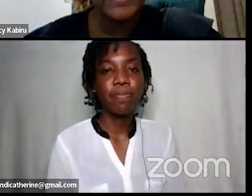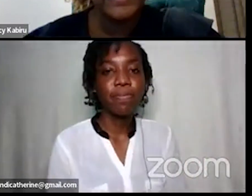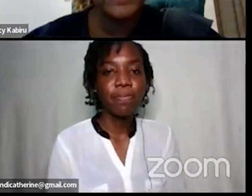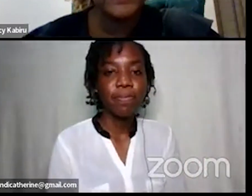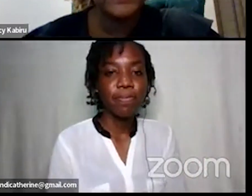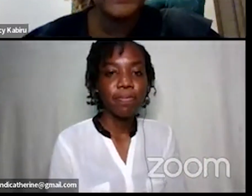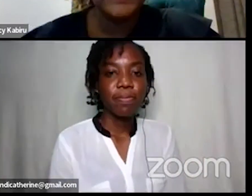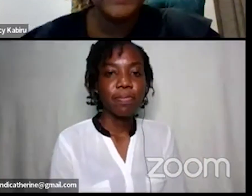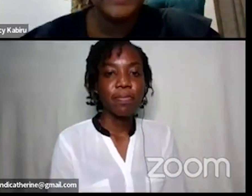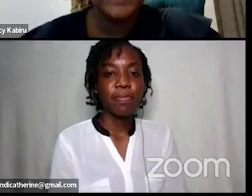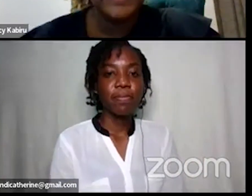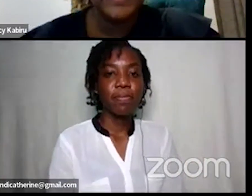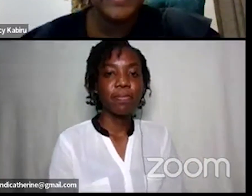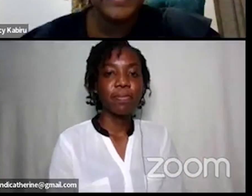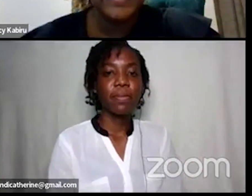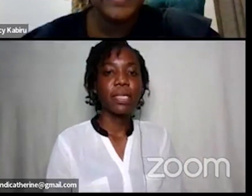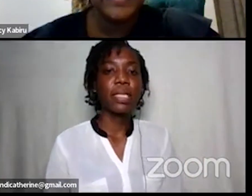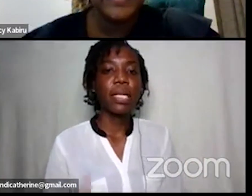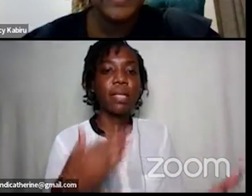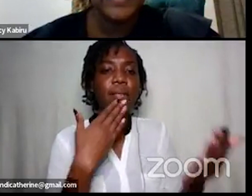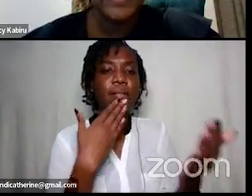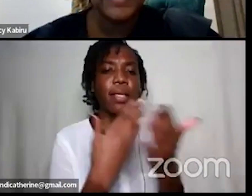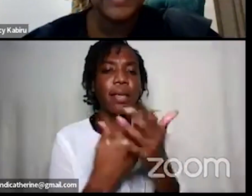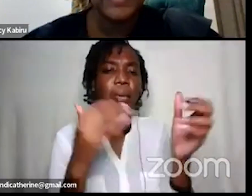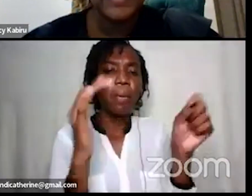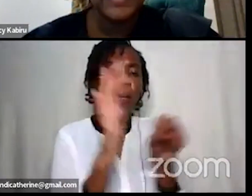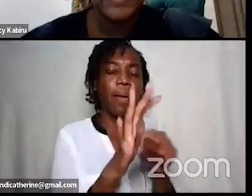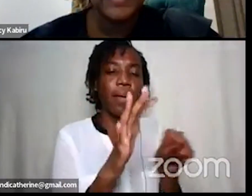Absolutely. Thank you very much, Nancy. Kevin, you have something?